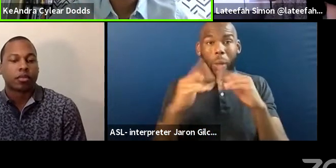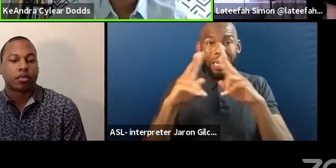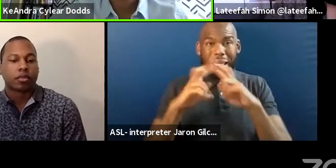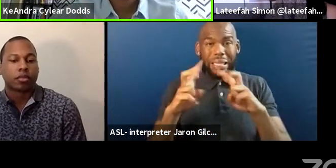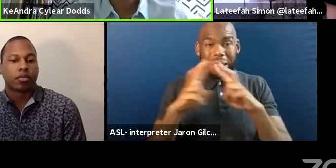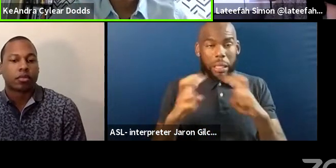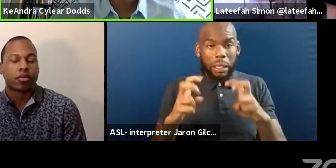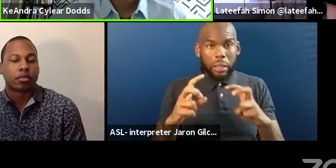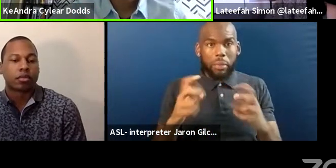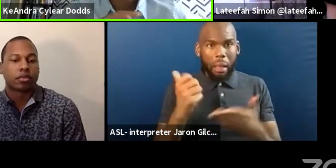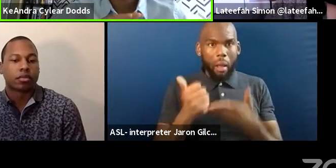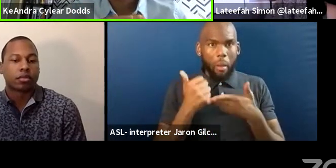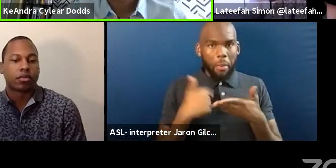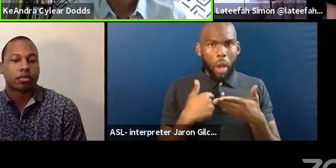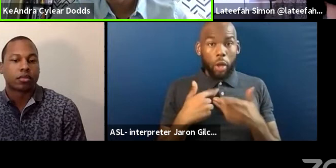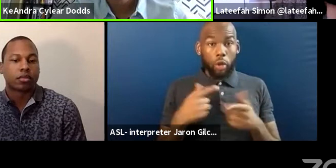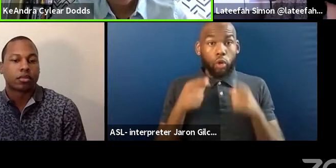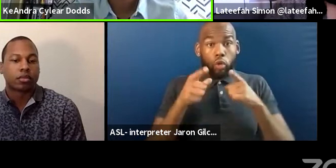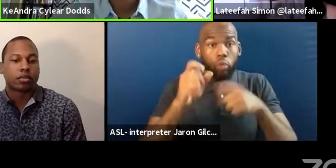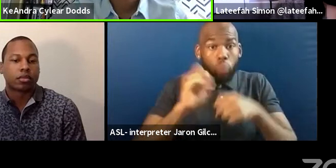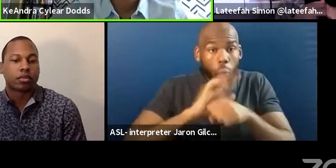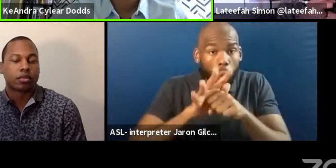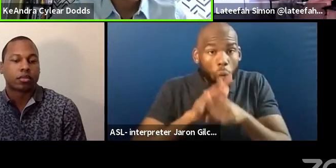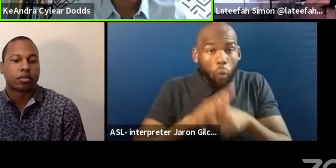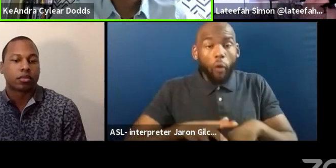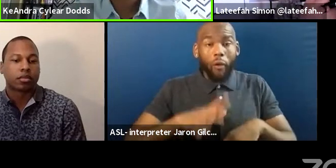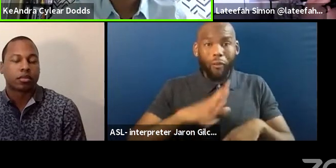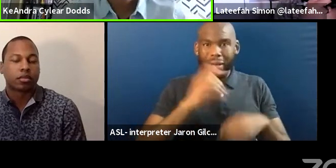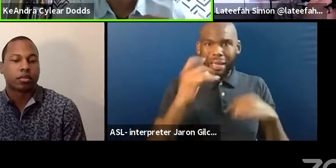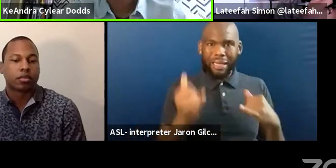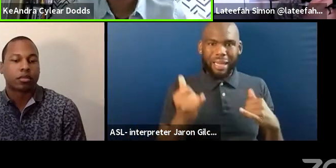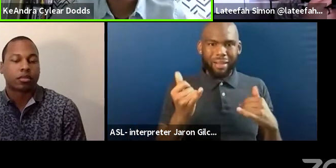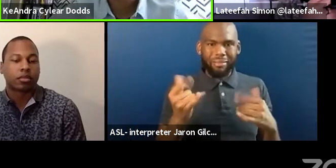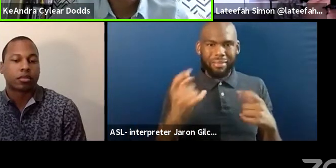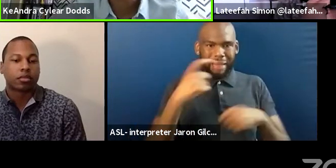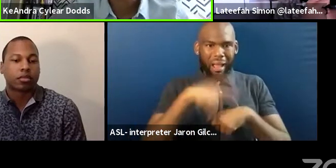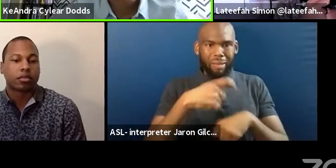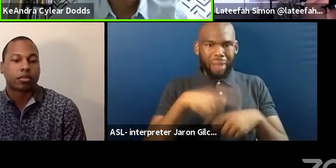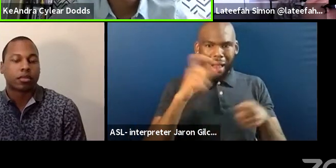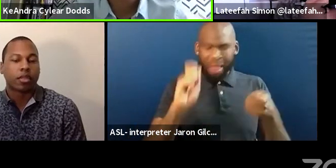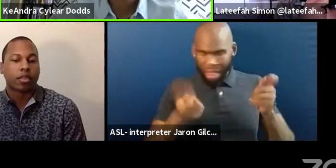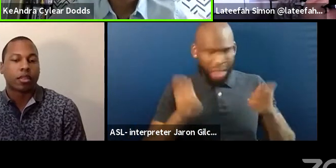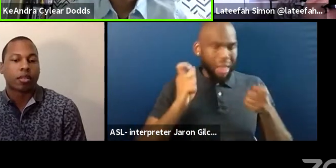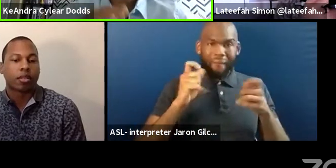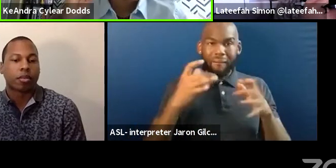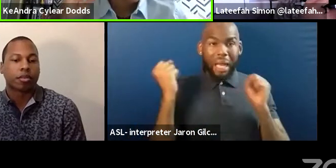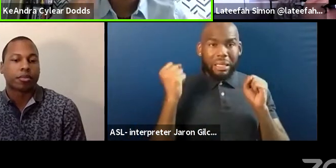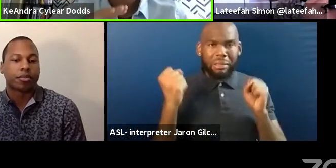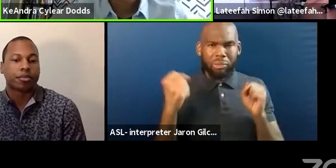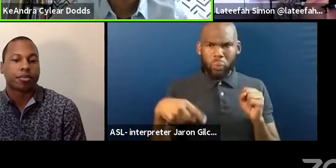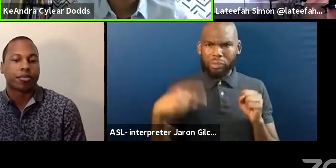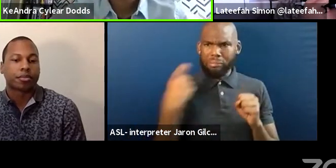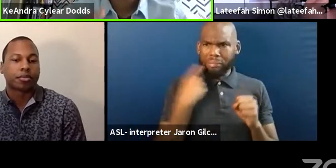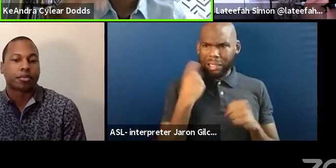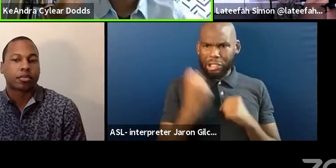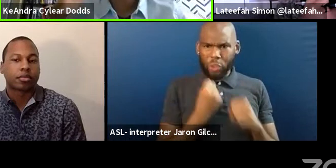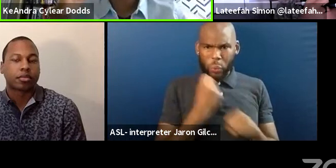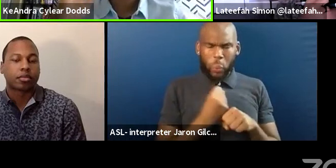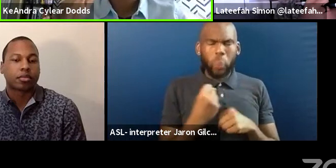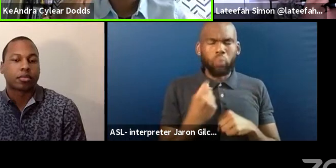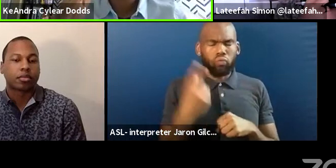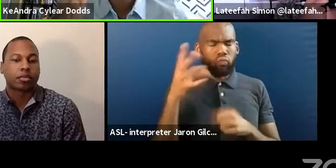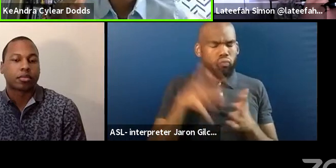and during just the fast changing times that were happening over this last year. And it had specific questions